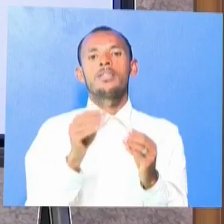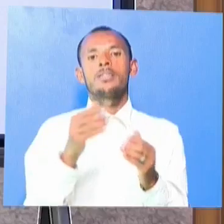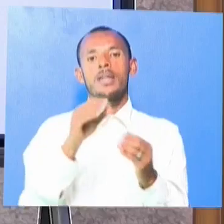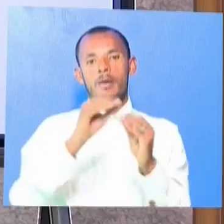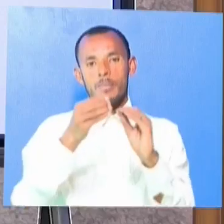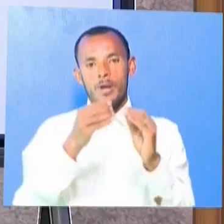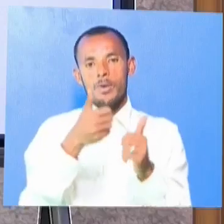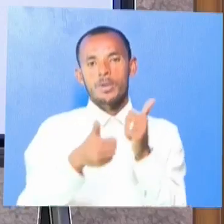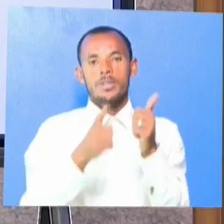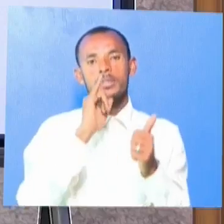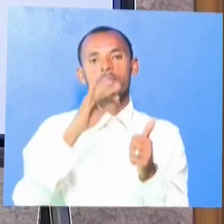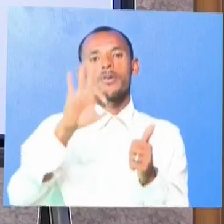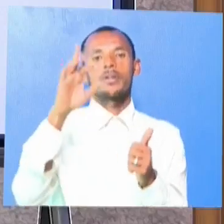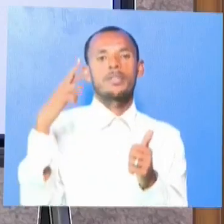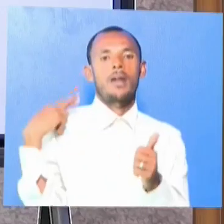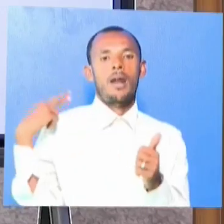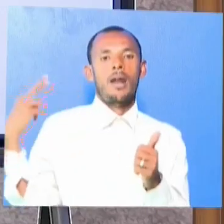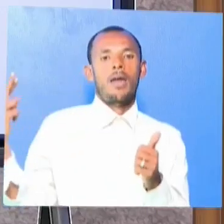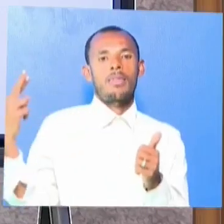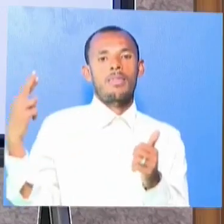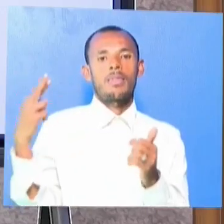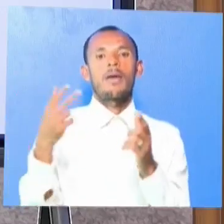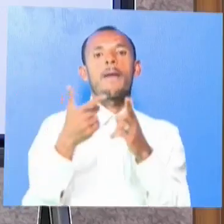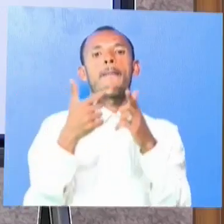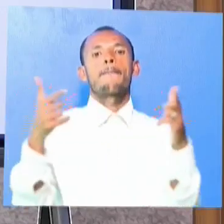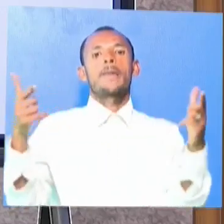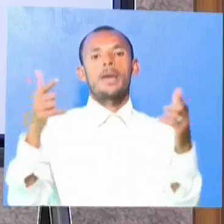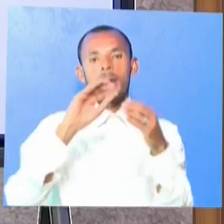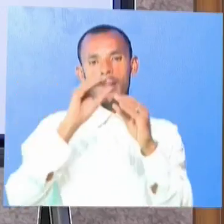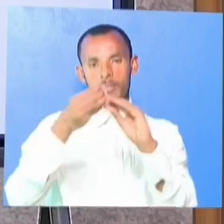is the bigger number. Which means,